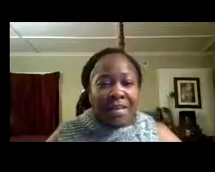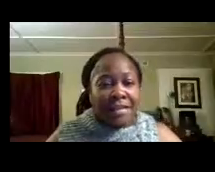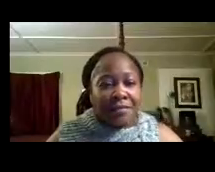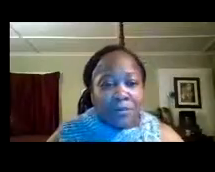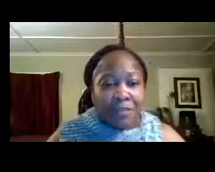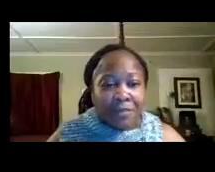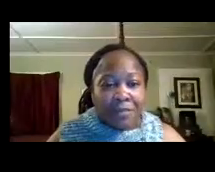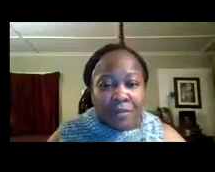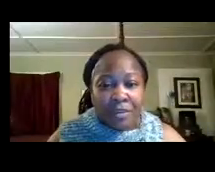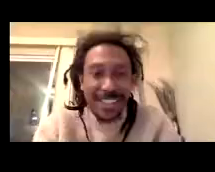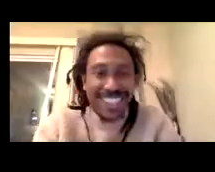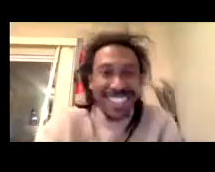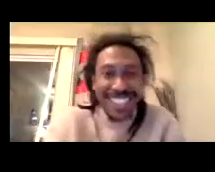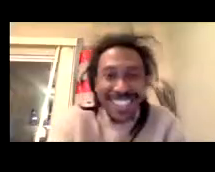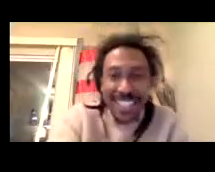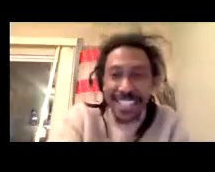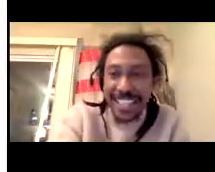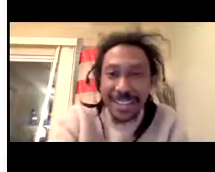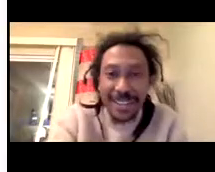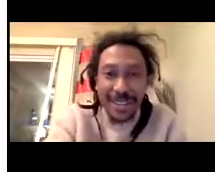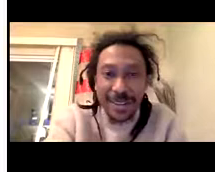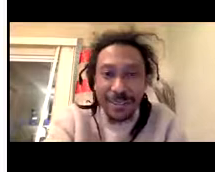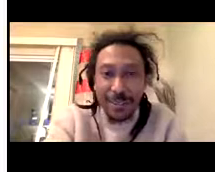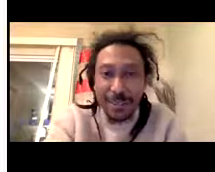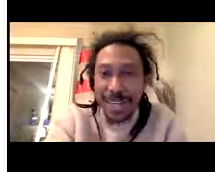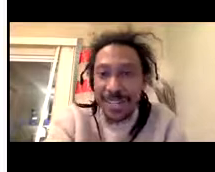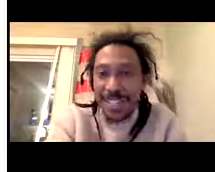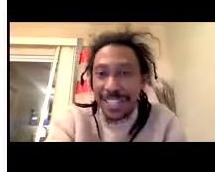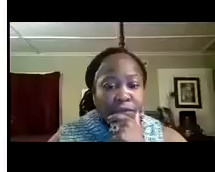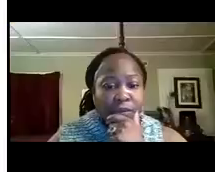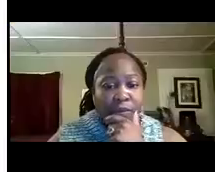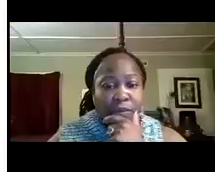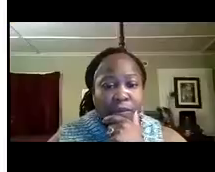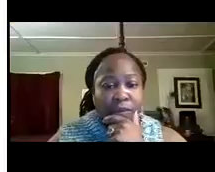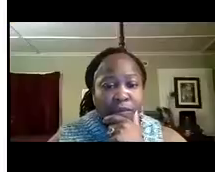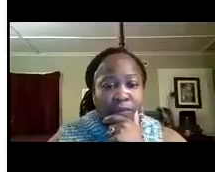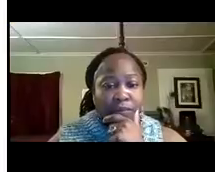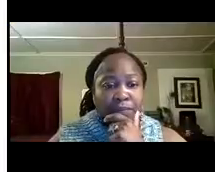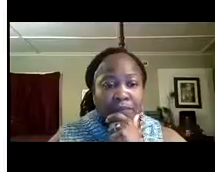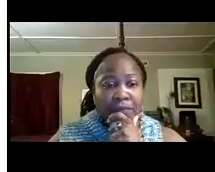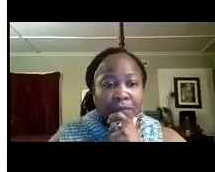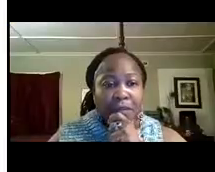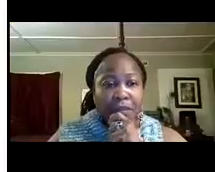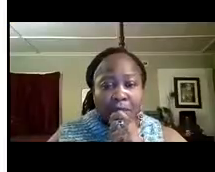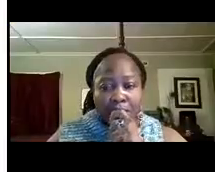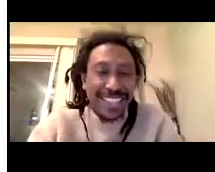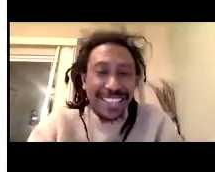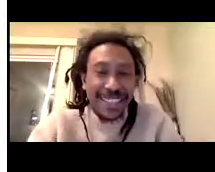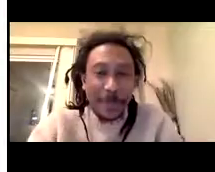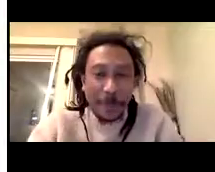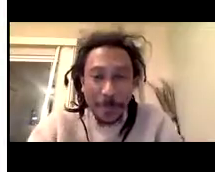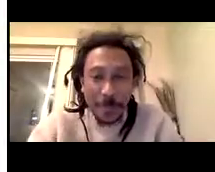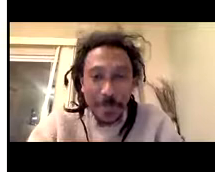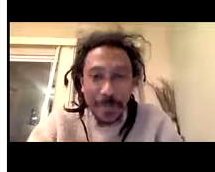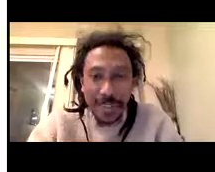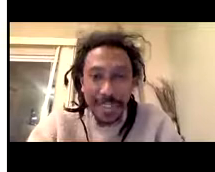Dominique has a few clips from this. This is the VPR radio interview.